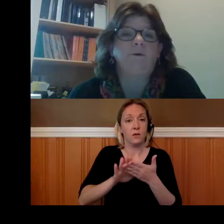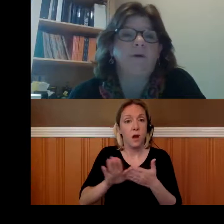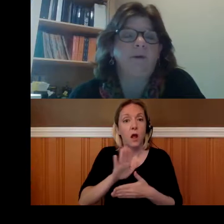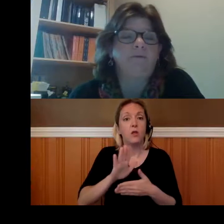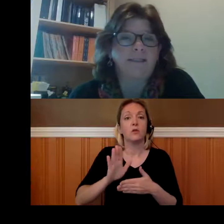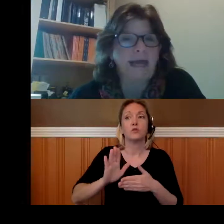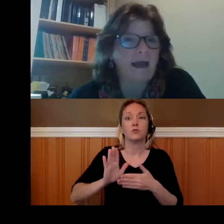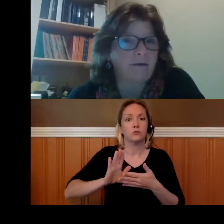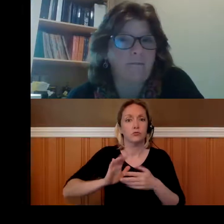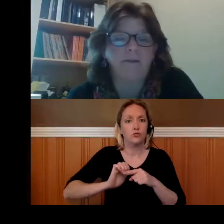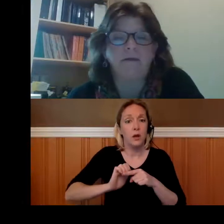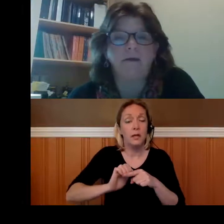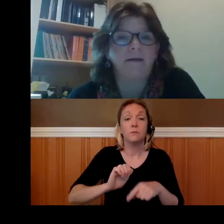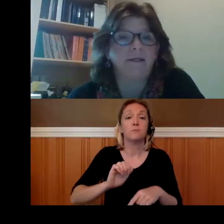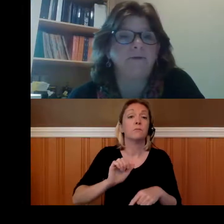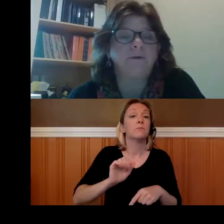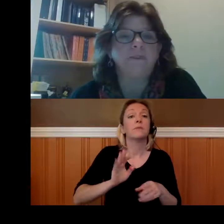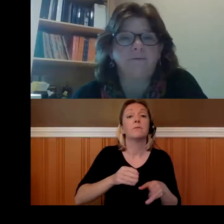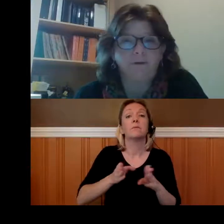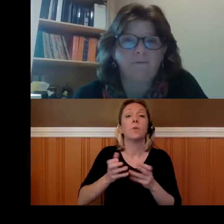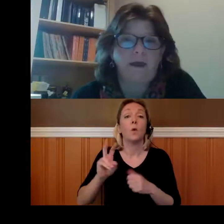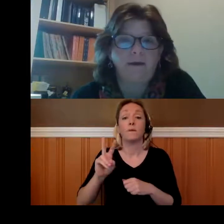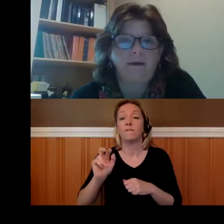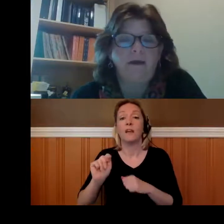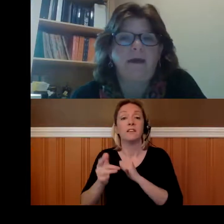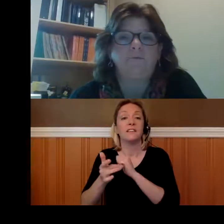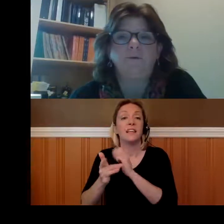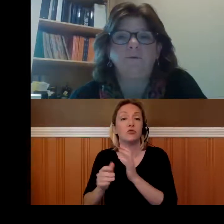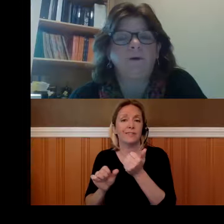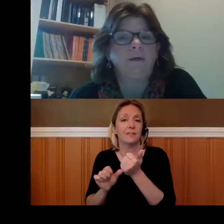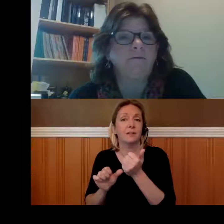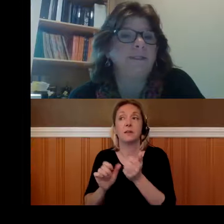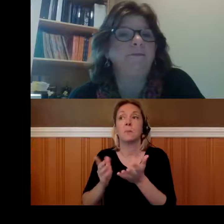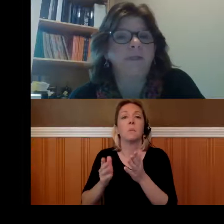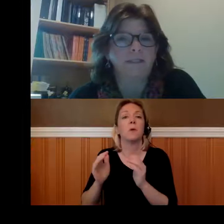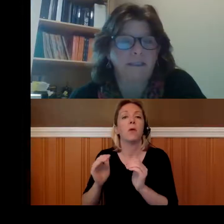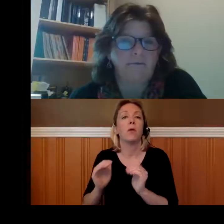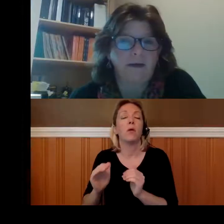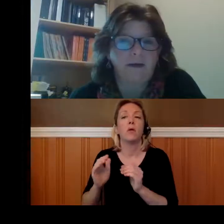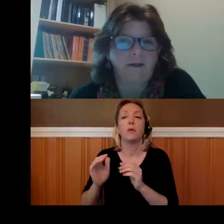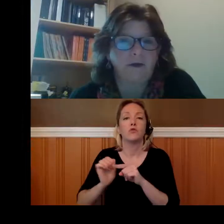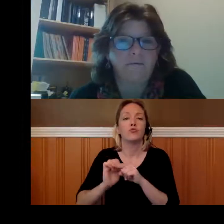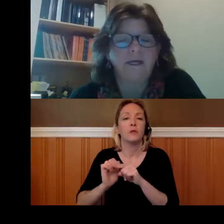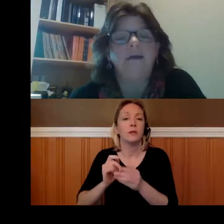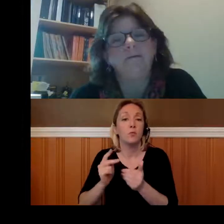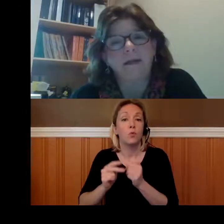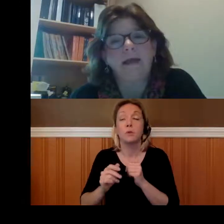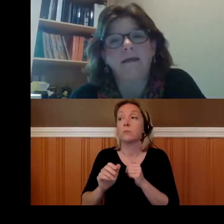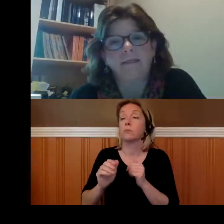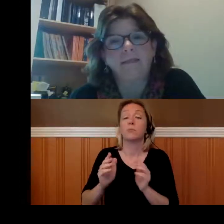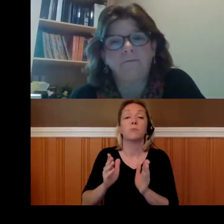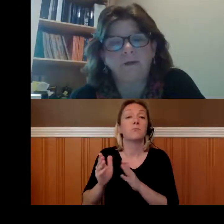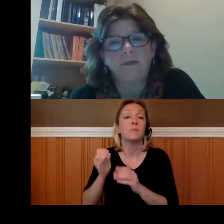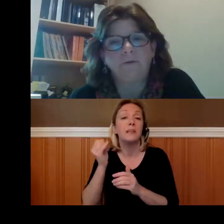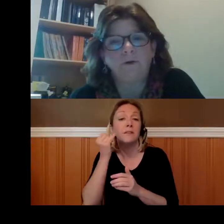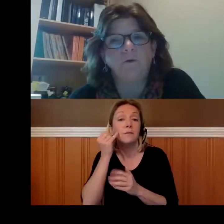vet tech, maybe the guidelines are a little different for that. If you want to be the receptionist in a veterinarian's office, then again, it's